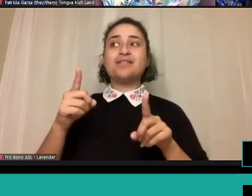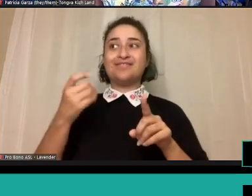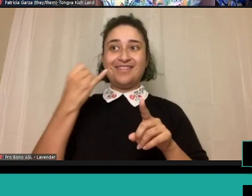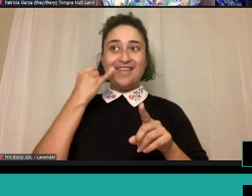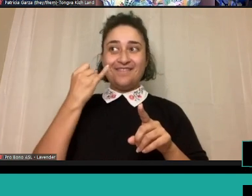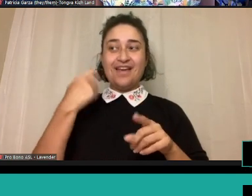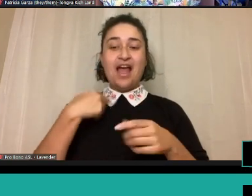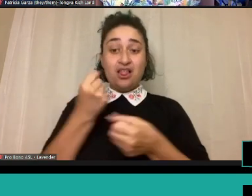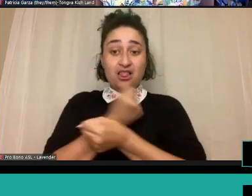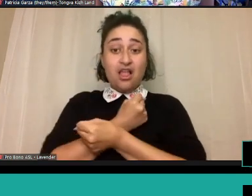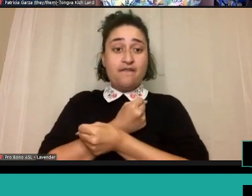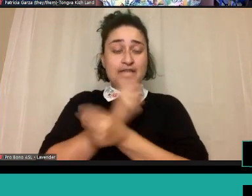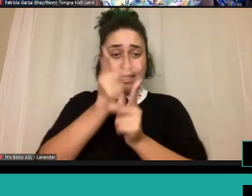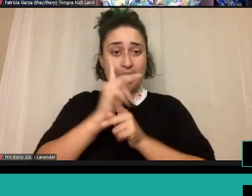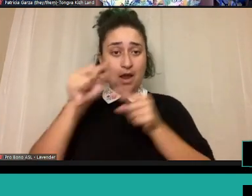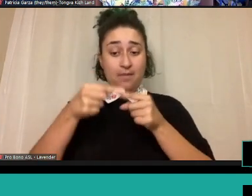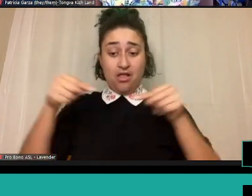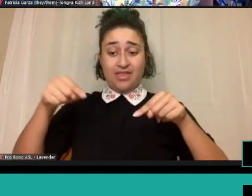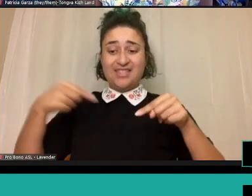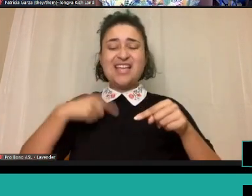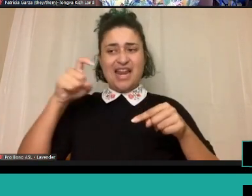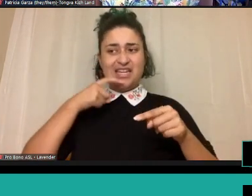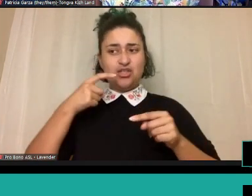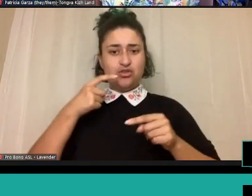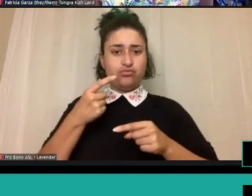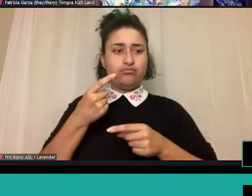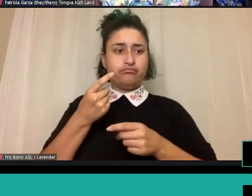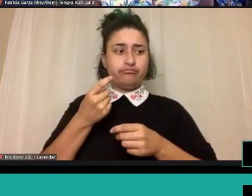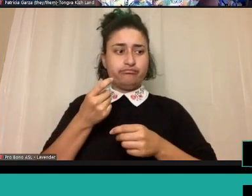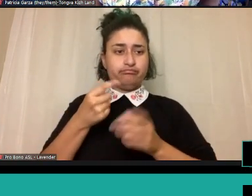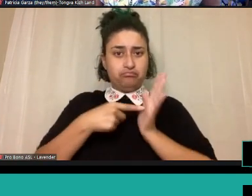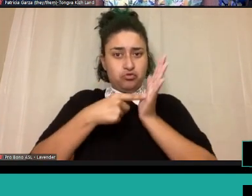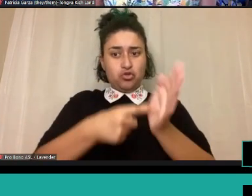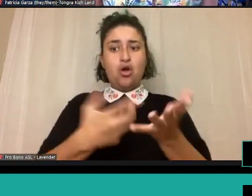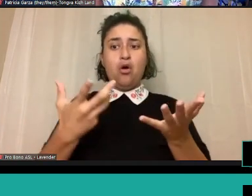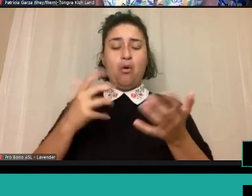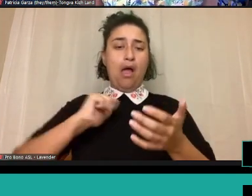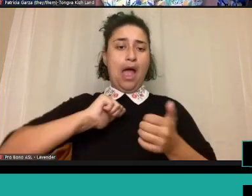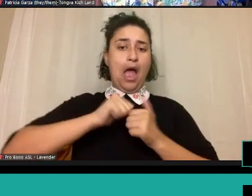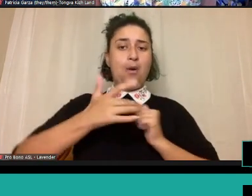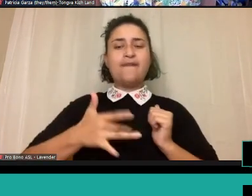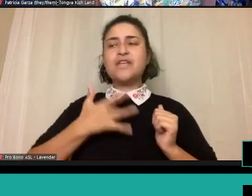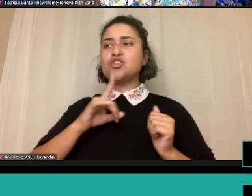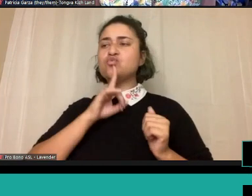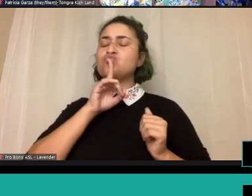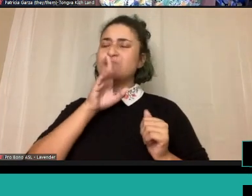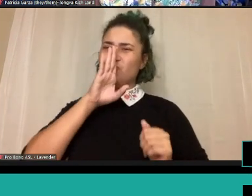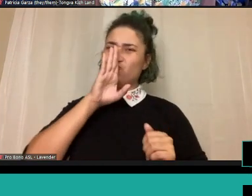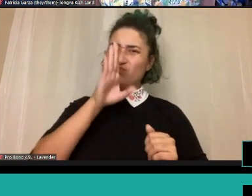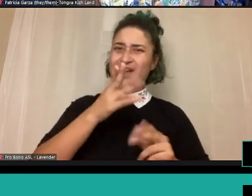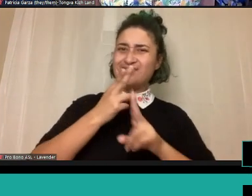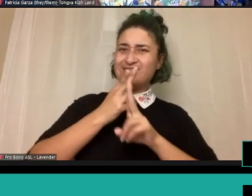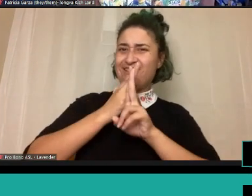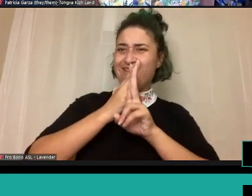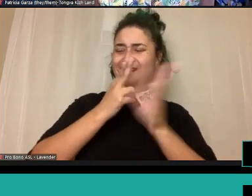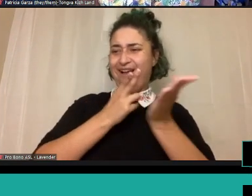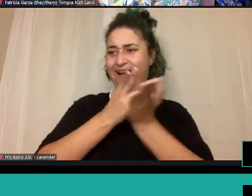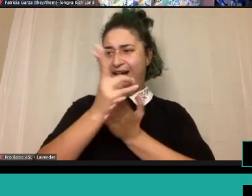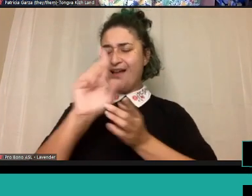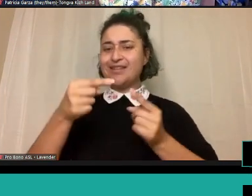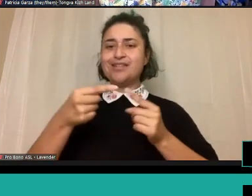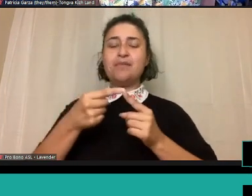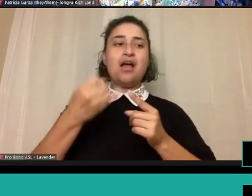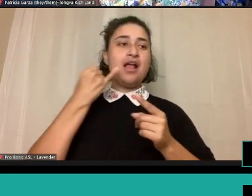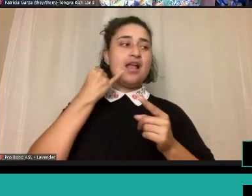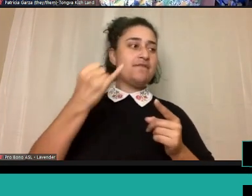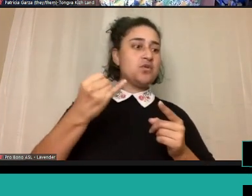wrong or how I feel. Like, you know, she was always so direct and honest about whether it was like giving